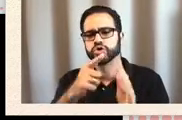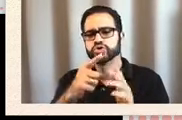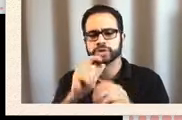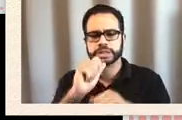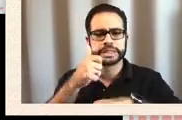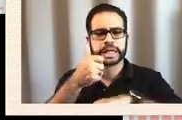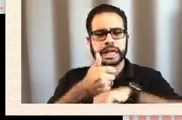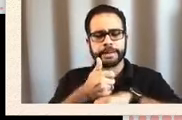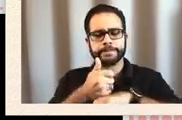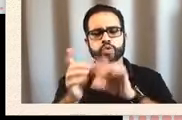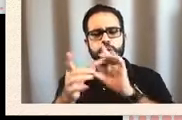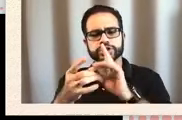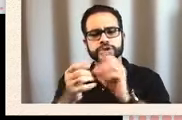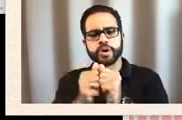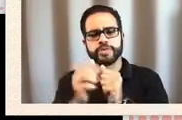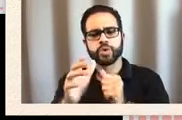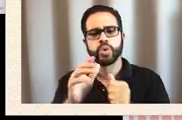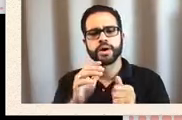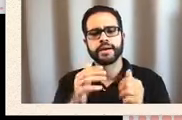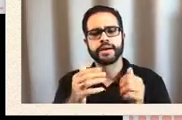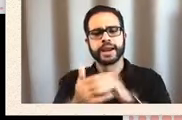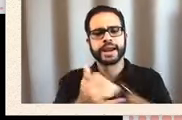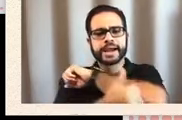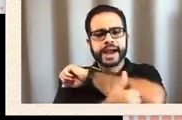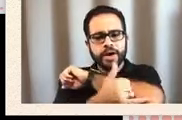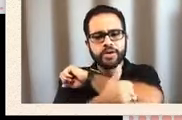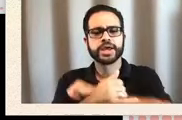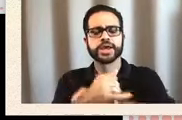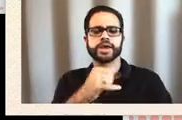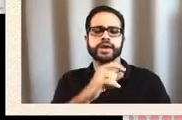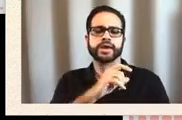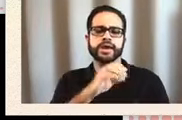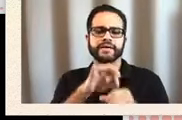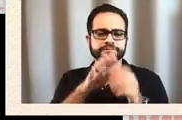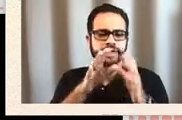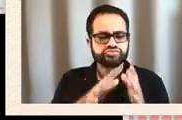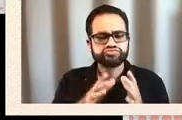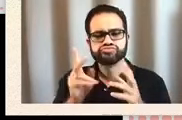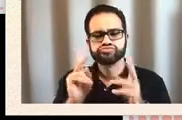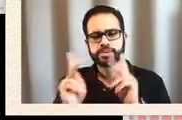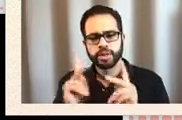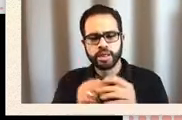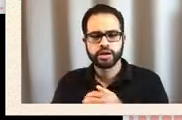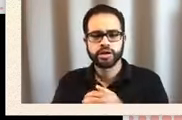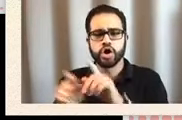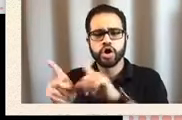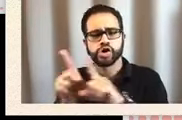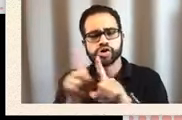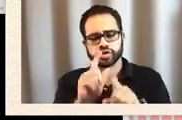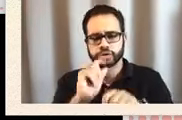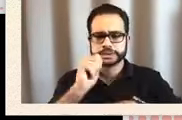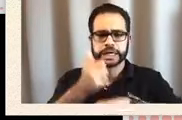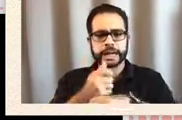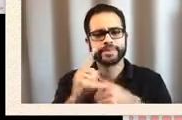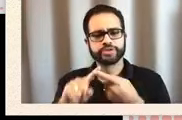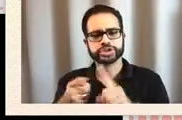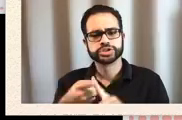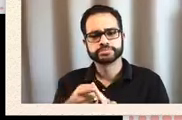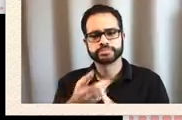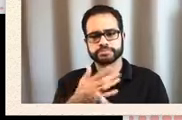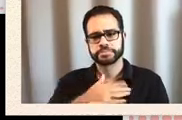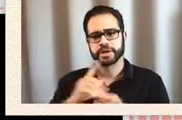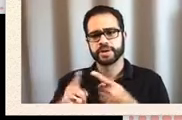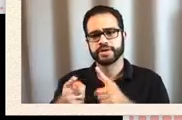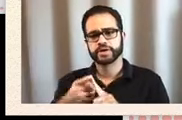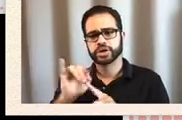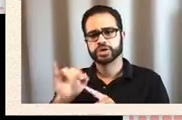officials and your elected officials. And we also have friendships where me and my friend Joey, we like to go